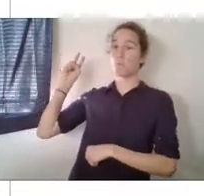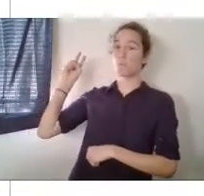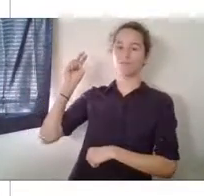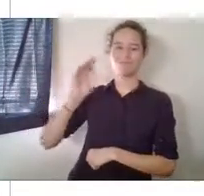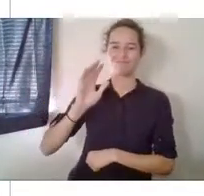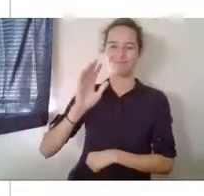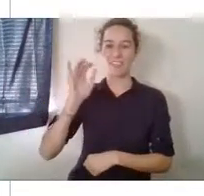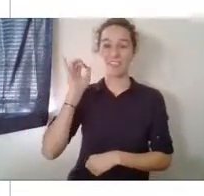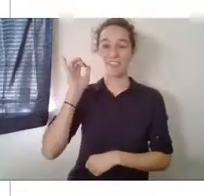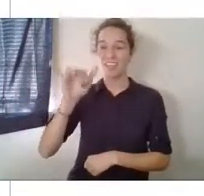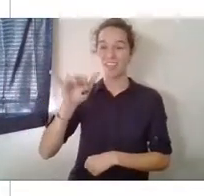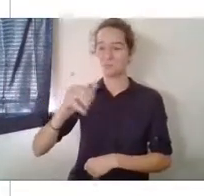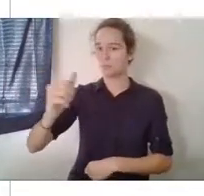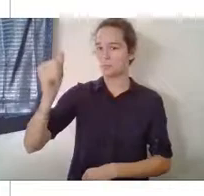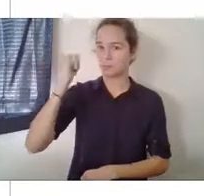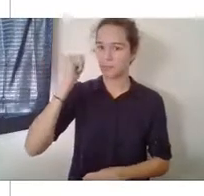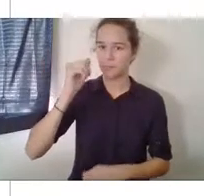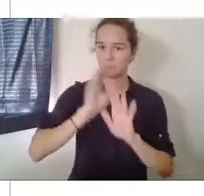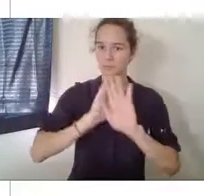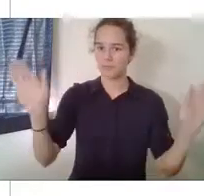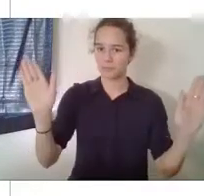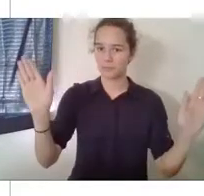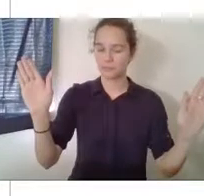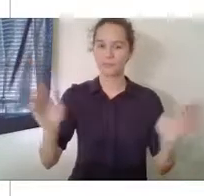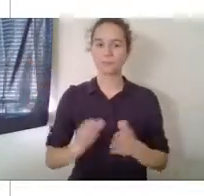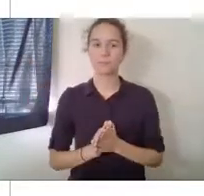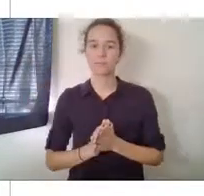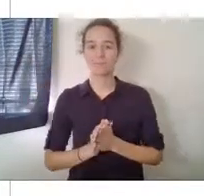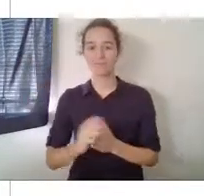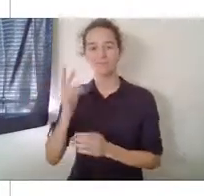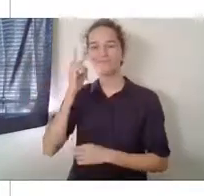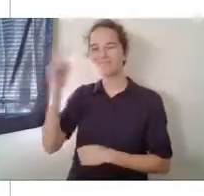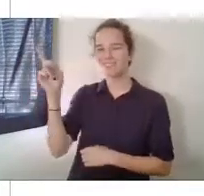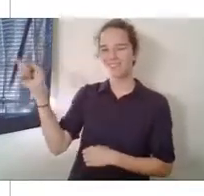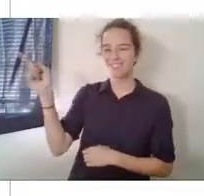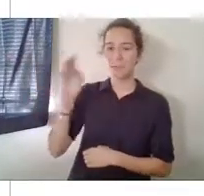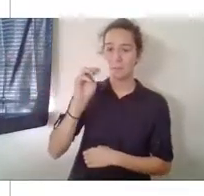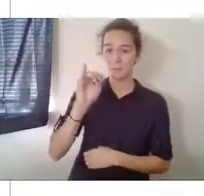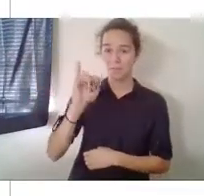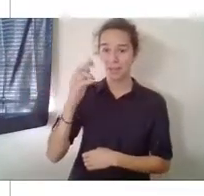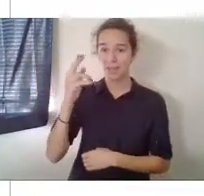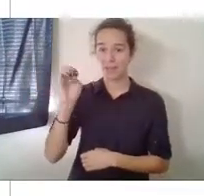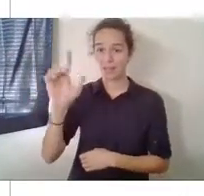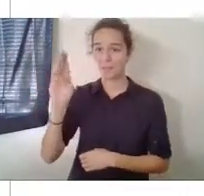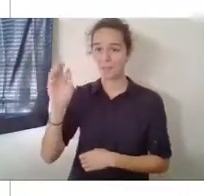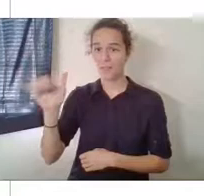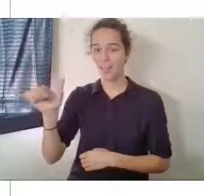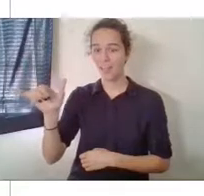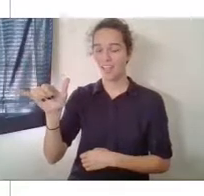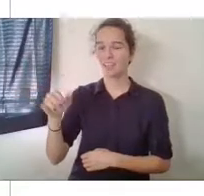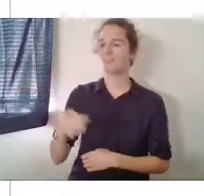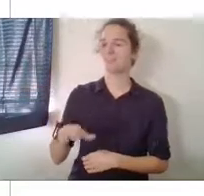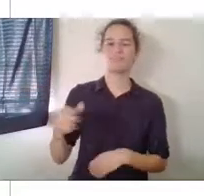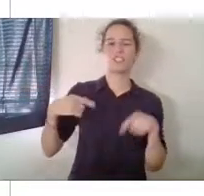He's incredibly nervous, and now he exits stage. We all want to avoid our own Michael Bay moments when we